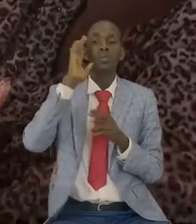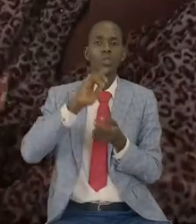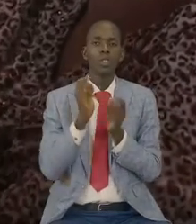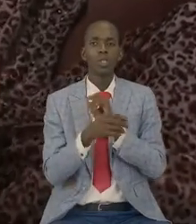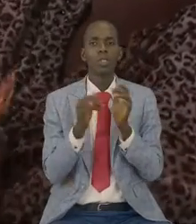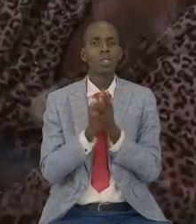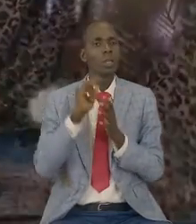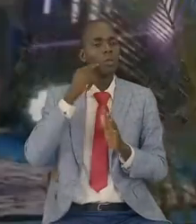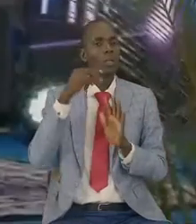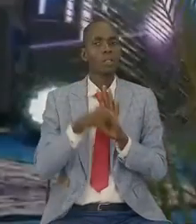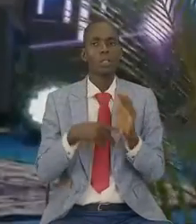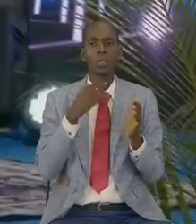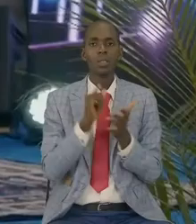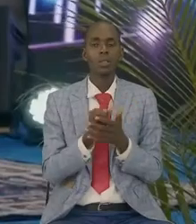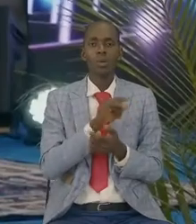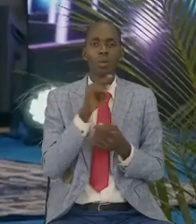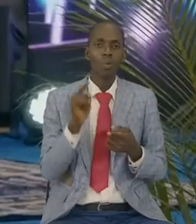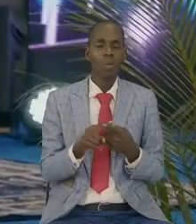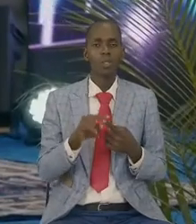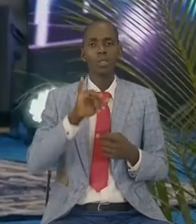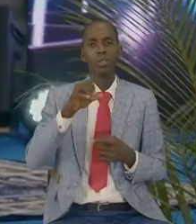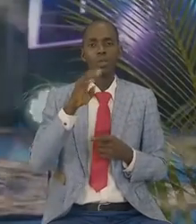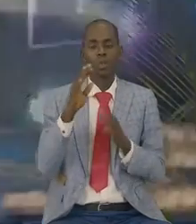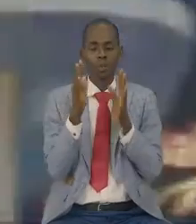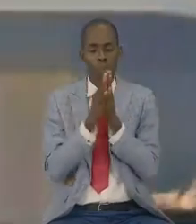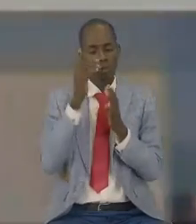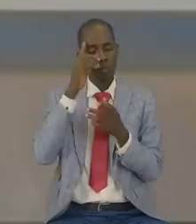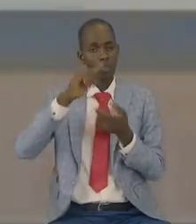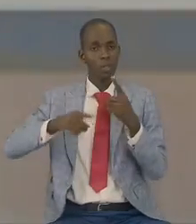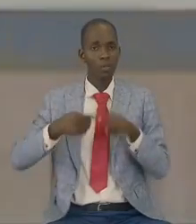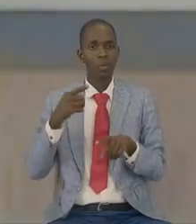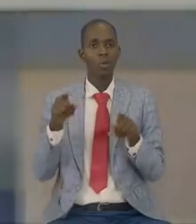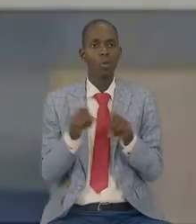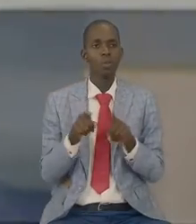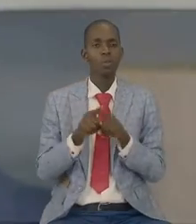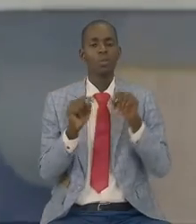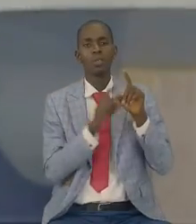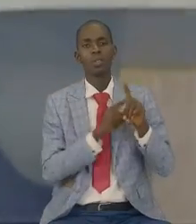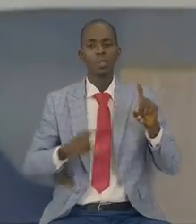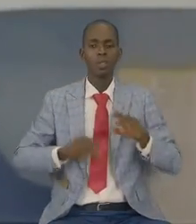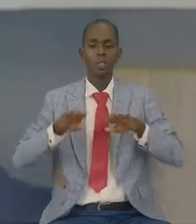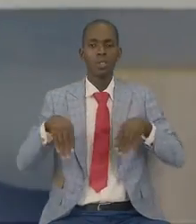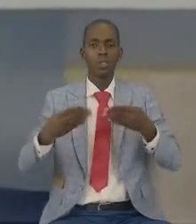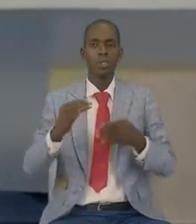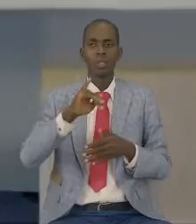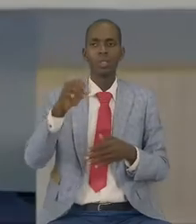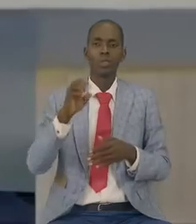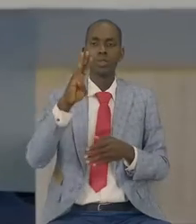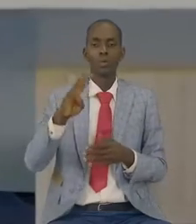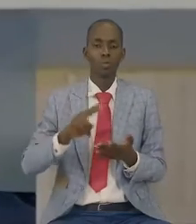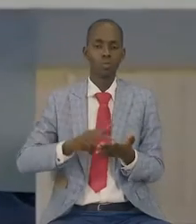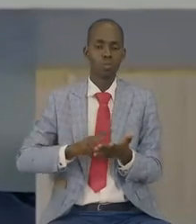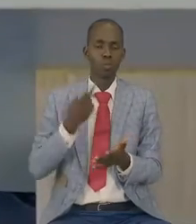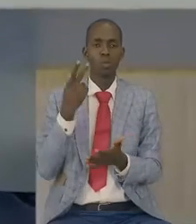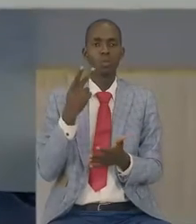says, when he prayed for his friends, also the Lord gave Job twice